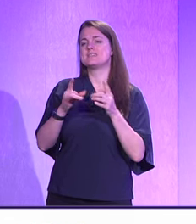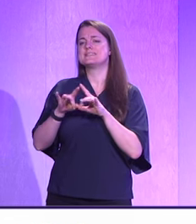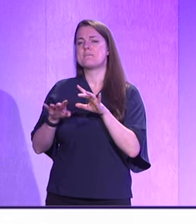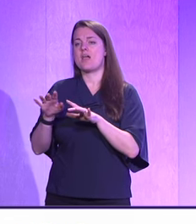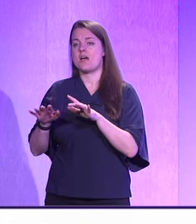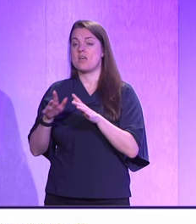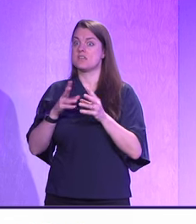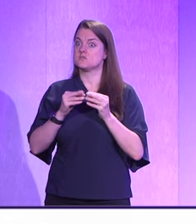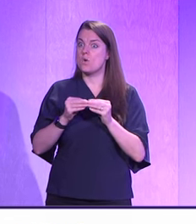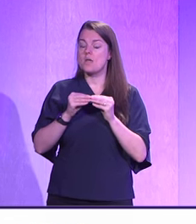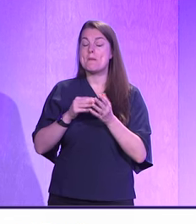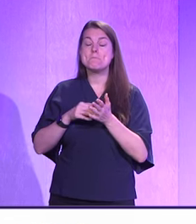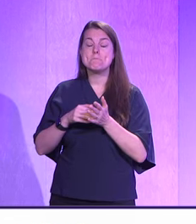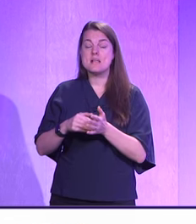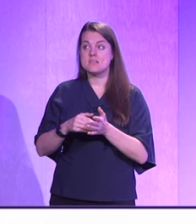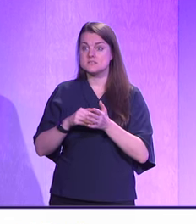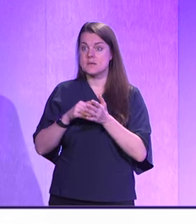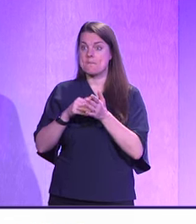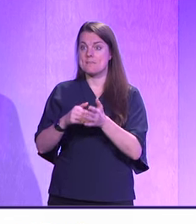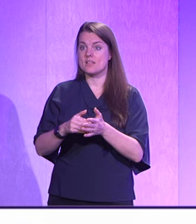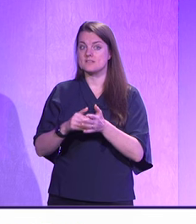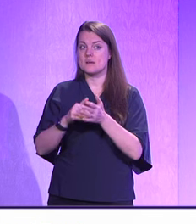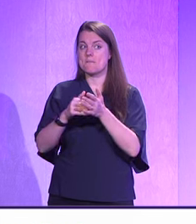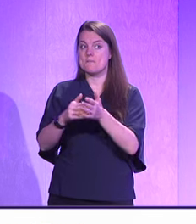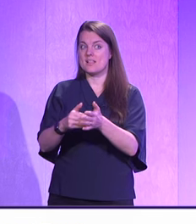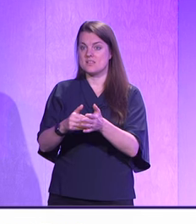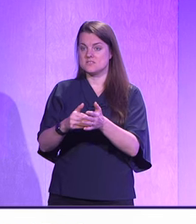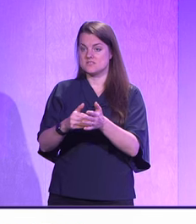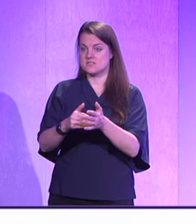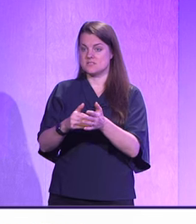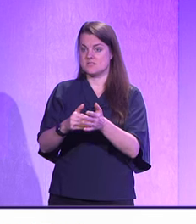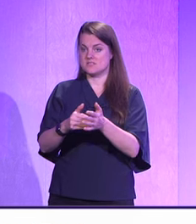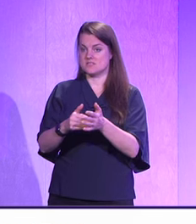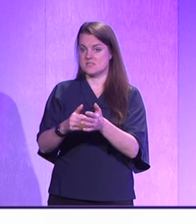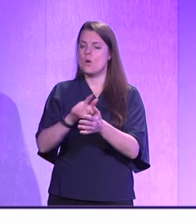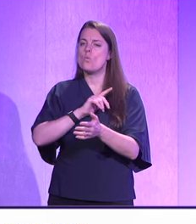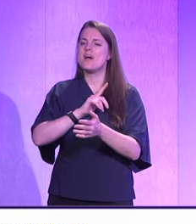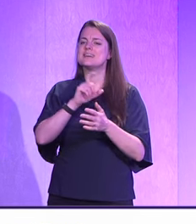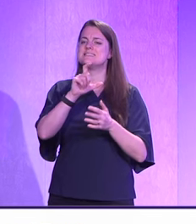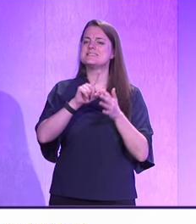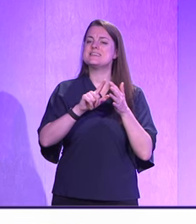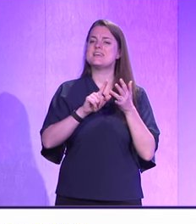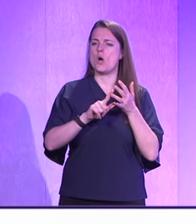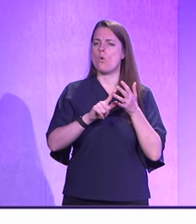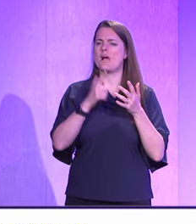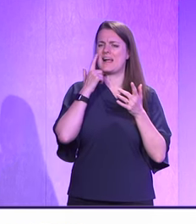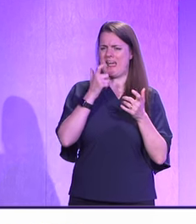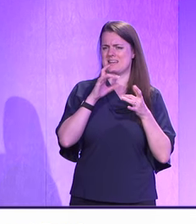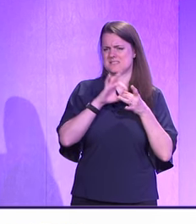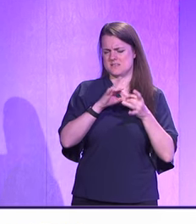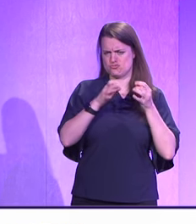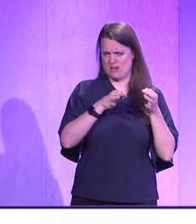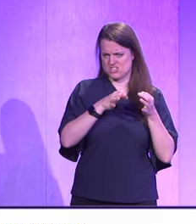are worth millions and millions and millions to every organization. Because if the CEO cares about strategy and